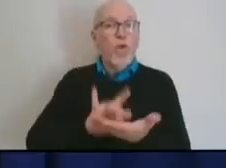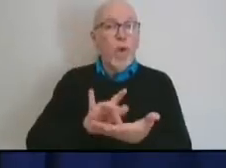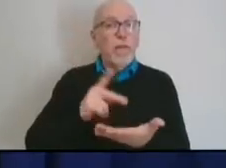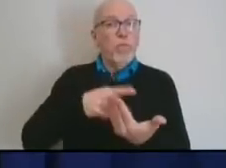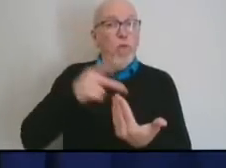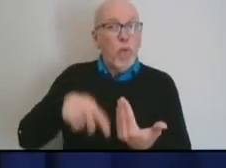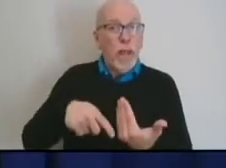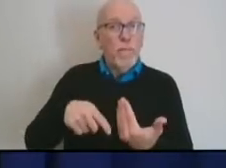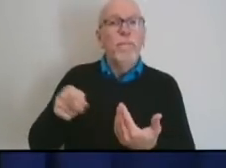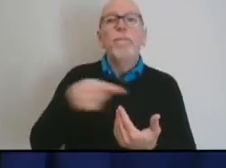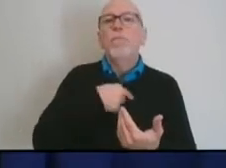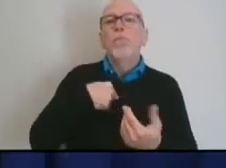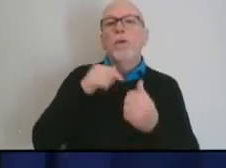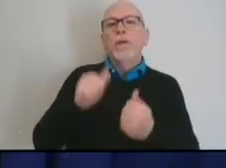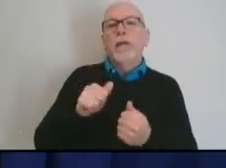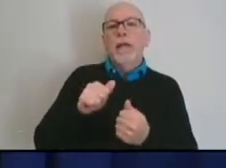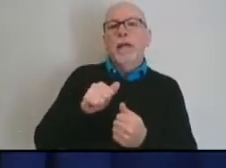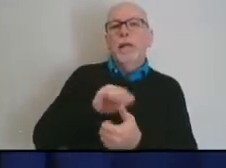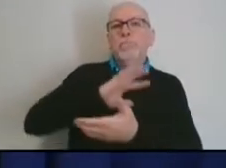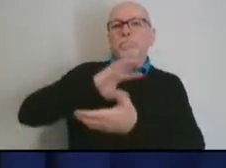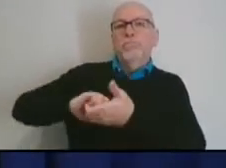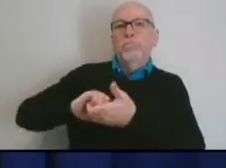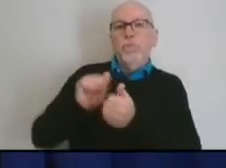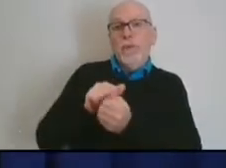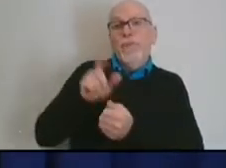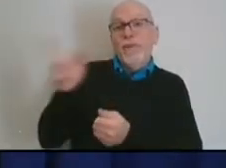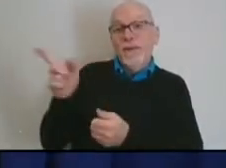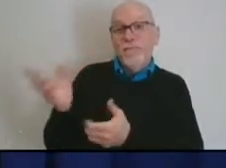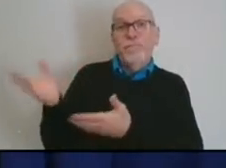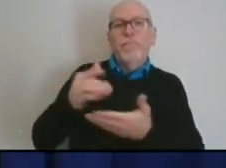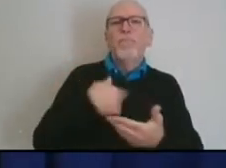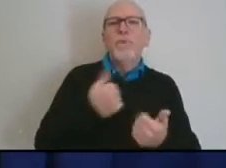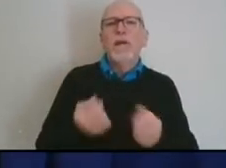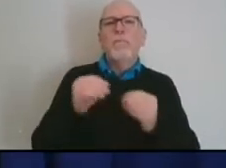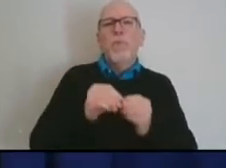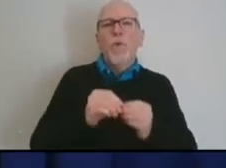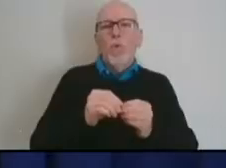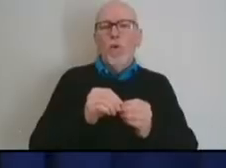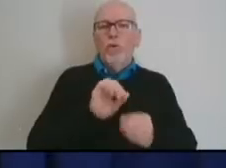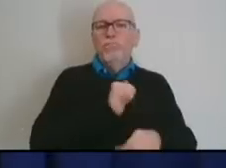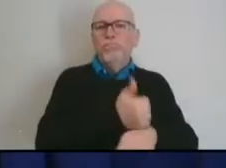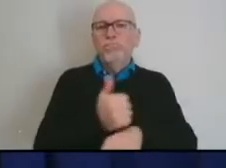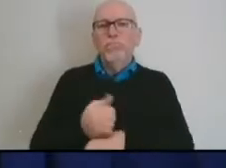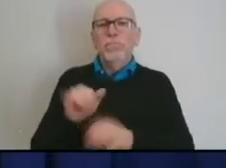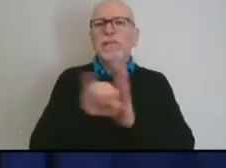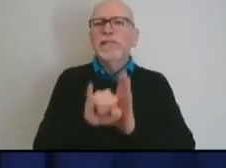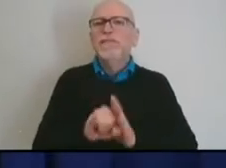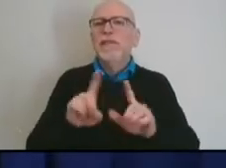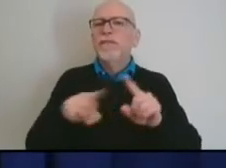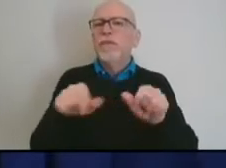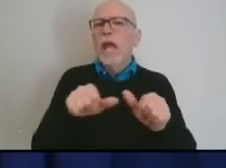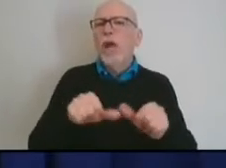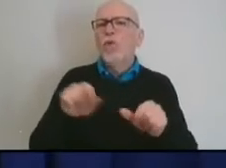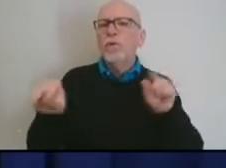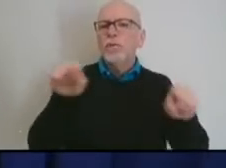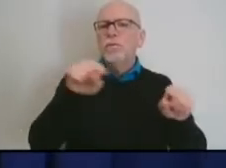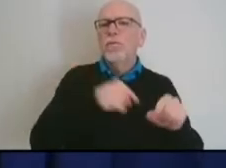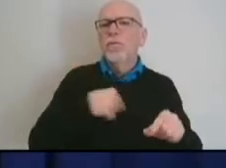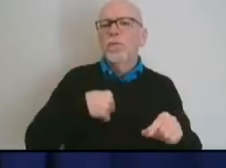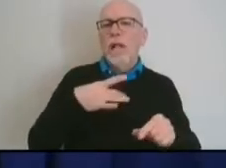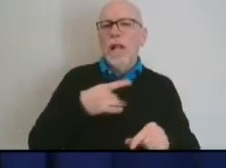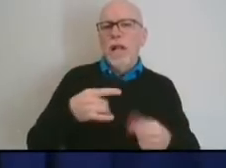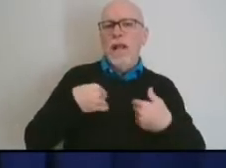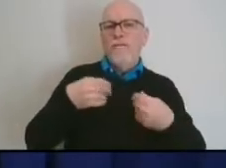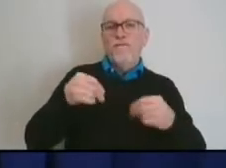to engage with them and to further delineate and identify areas that we really would like to have these